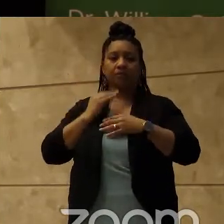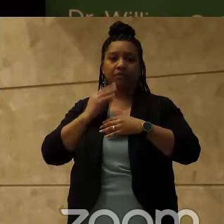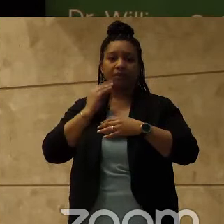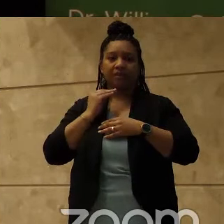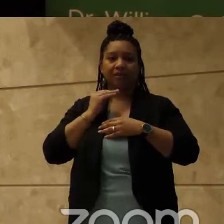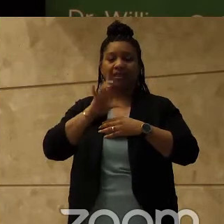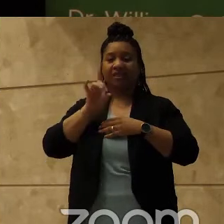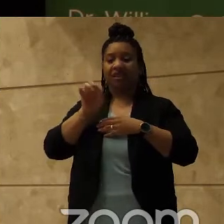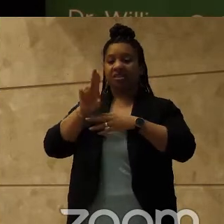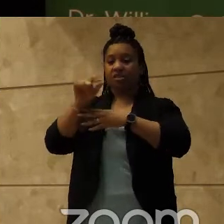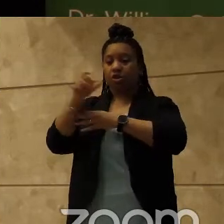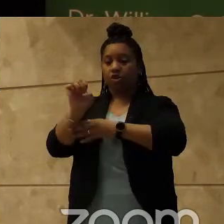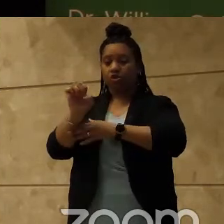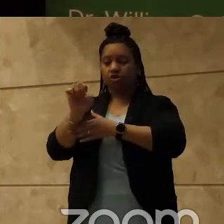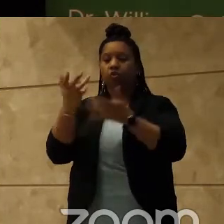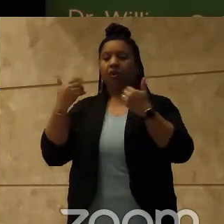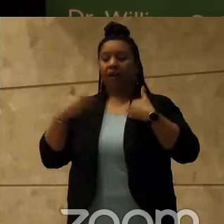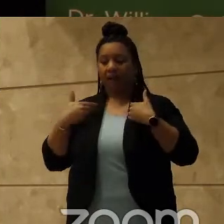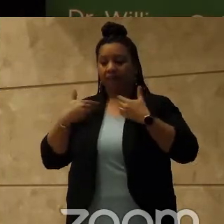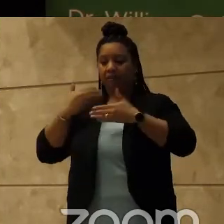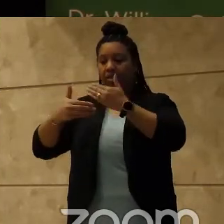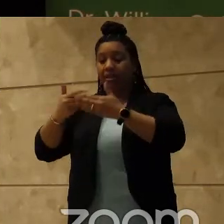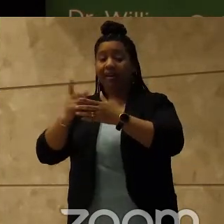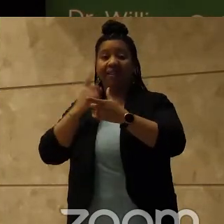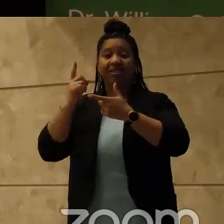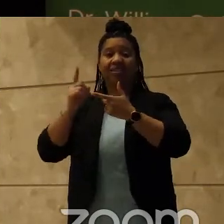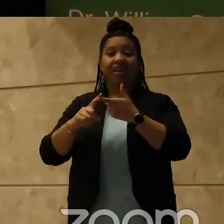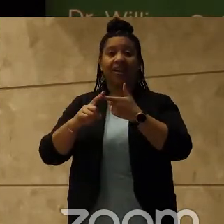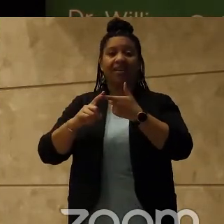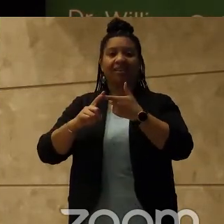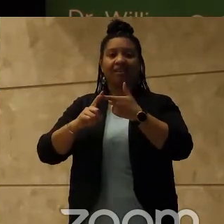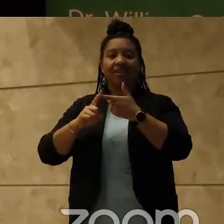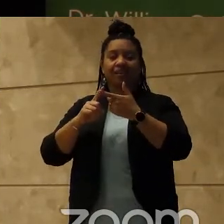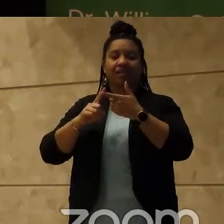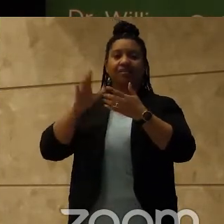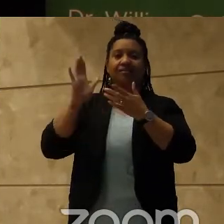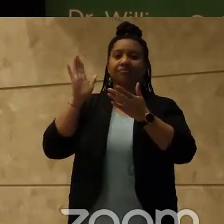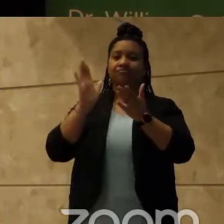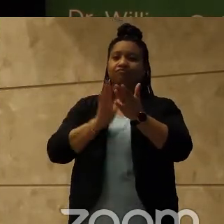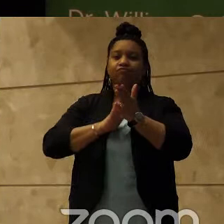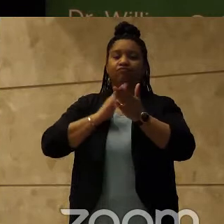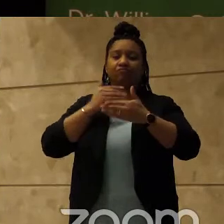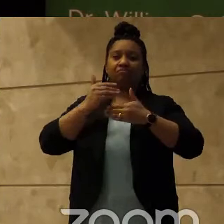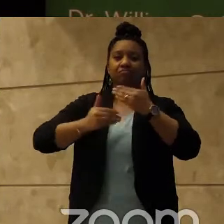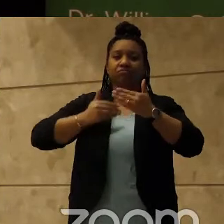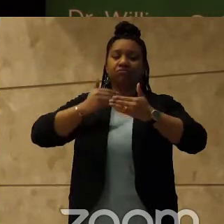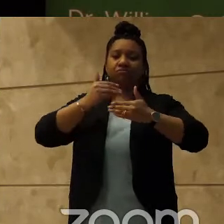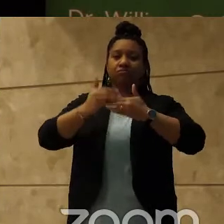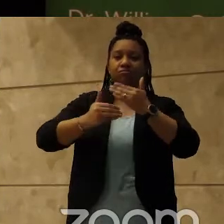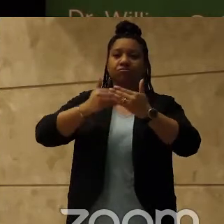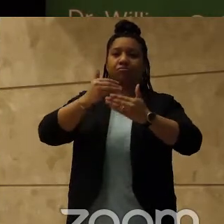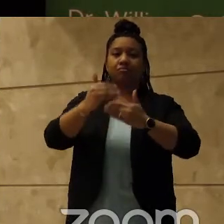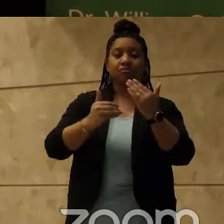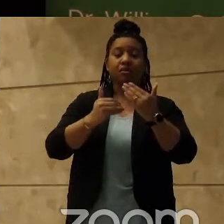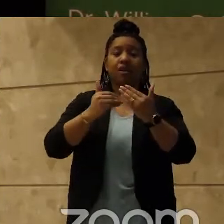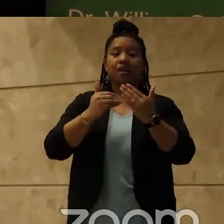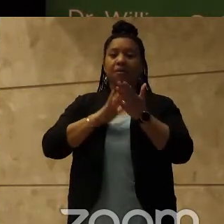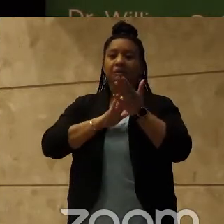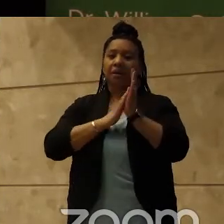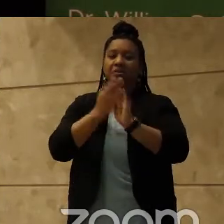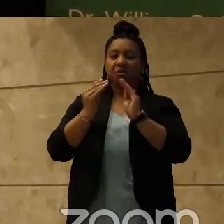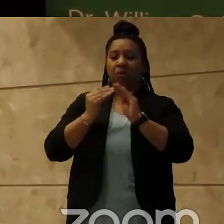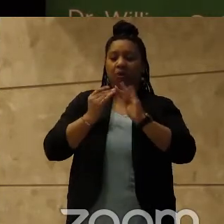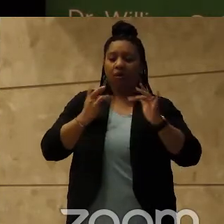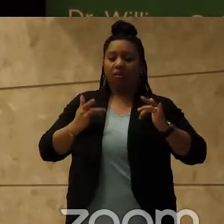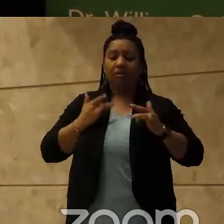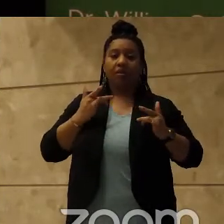then the tempo picks up, not because the feeling necessarily has